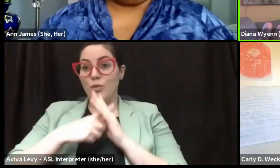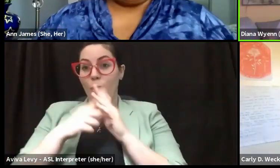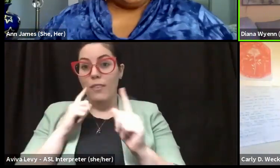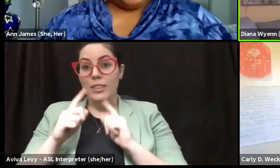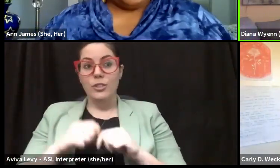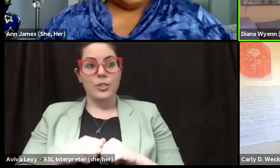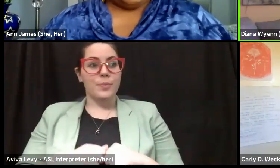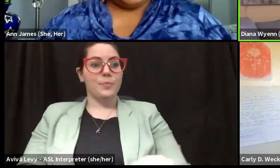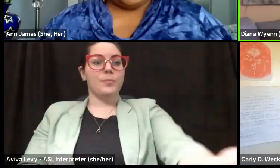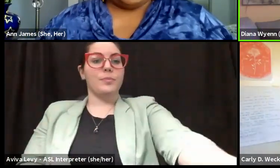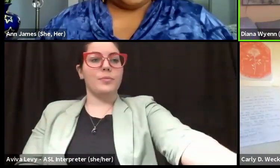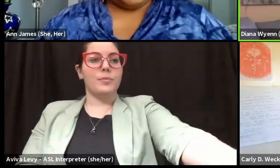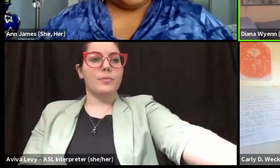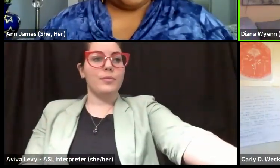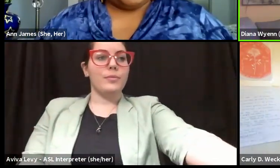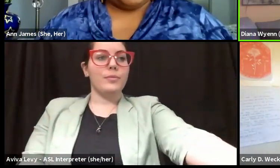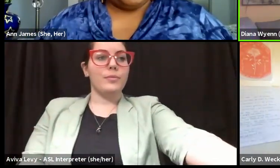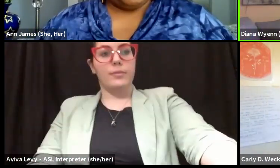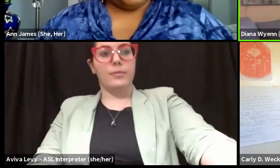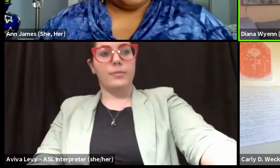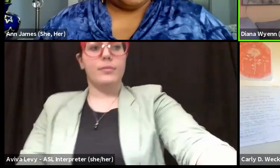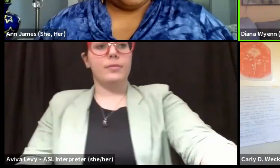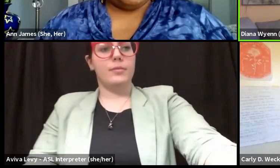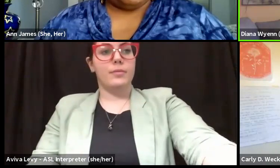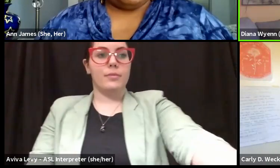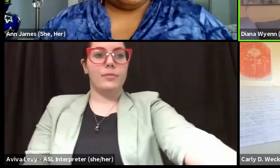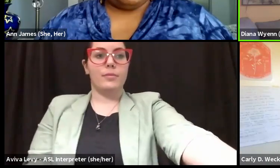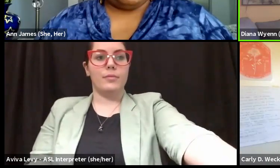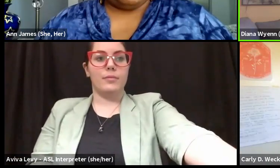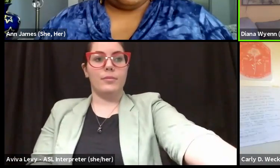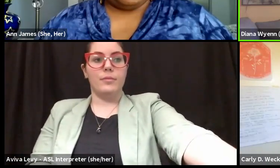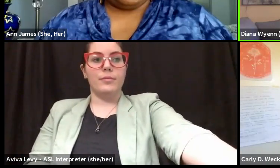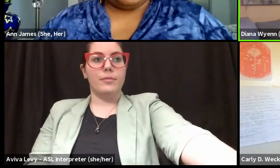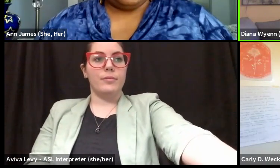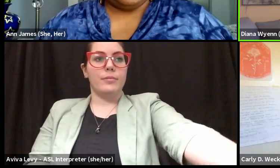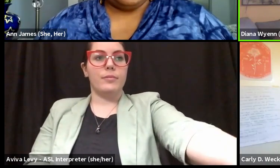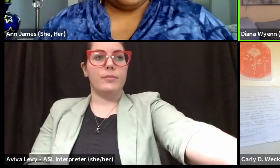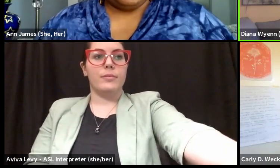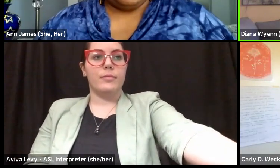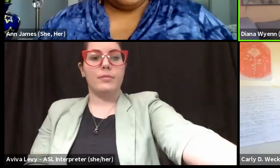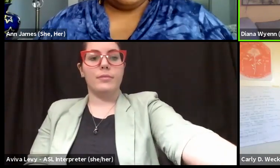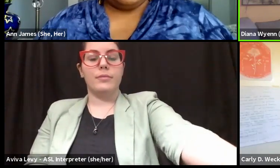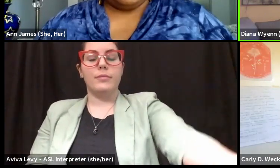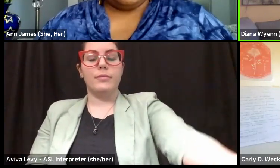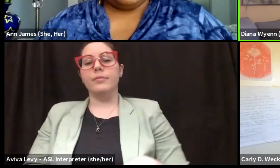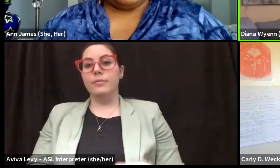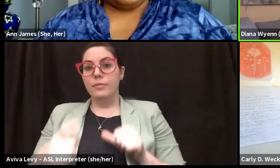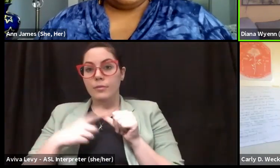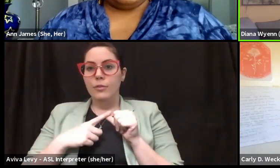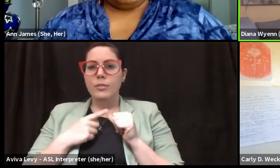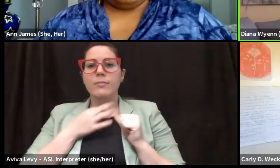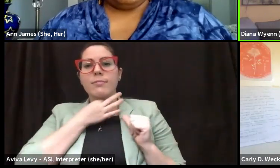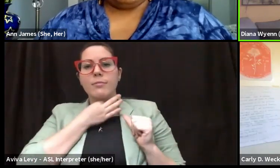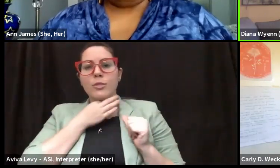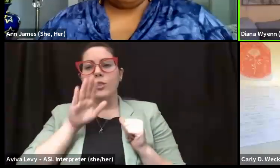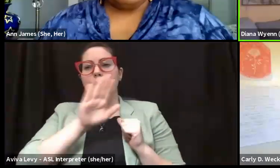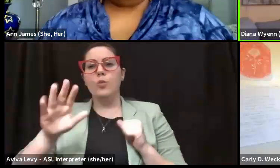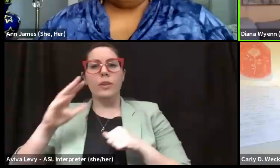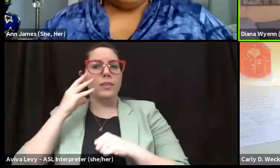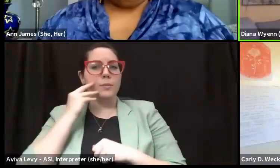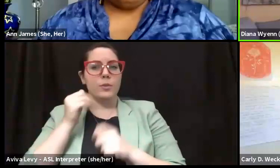both to share with us how the pandemic has impacted you and has impacted your